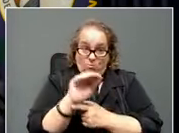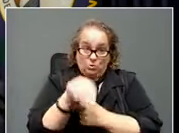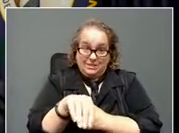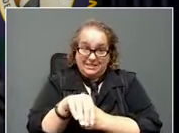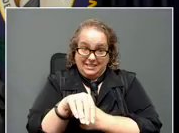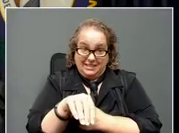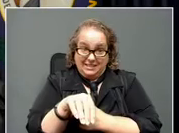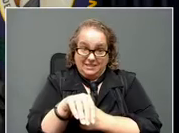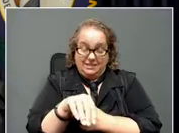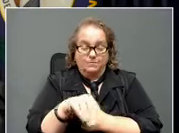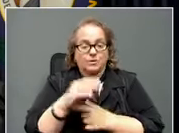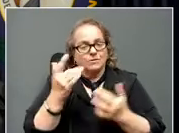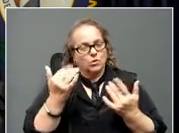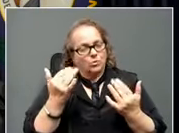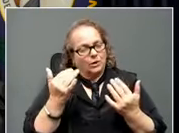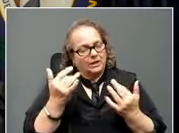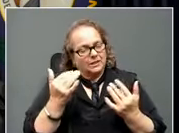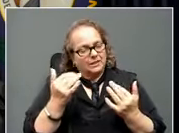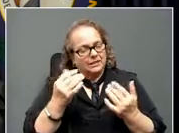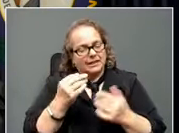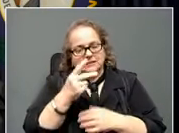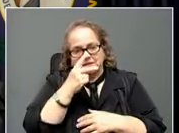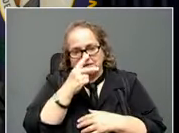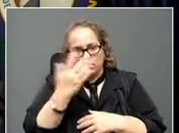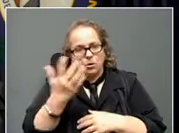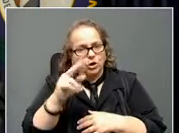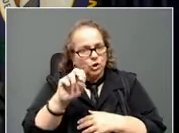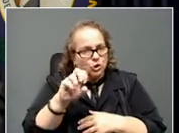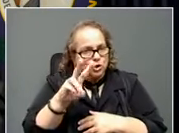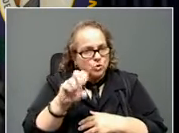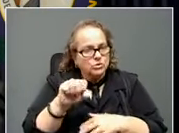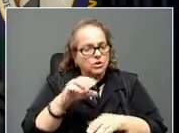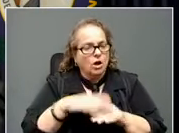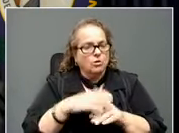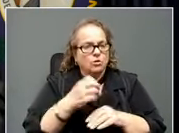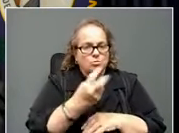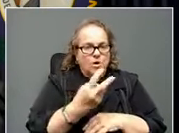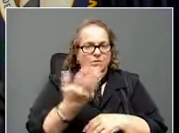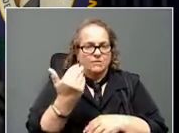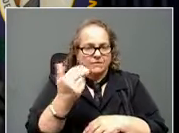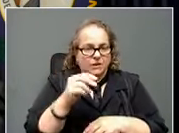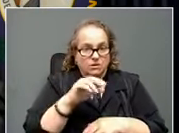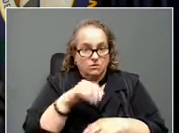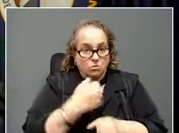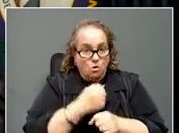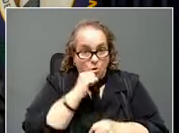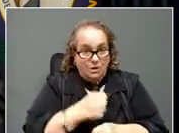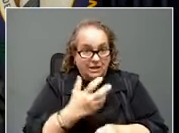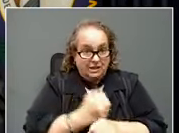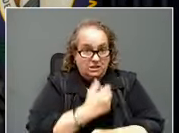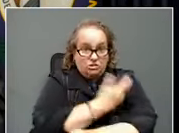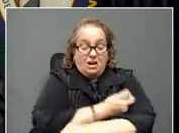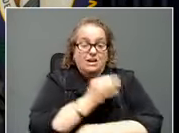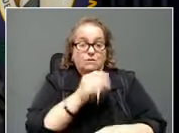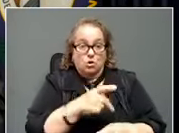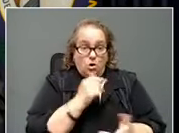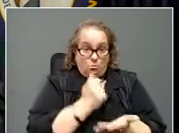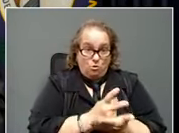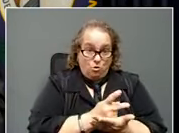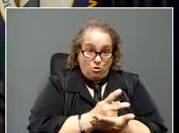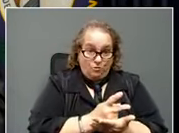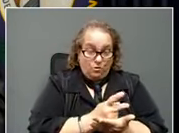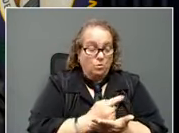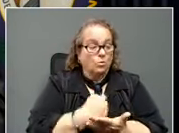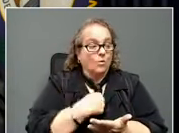wait and see this news on the 12 to 15 year olds. And if they are approved, which we think that they